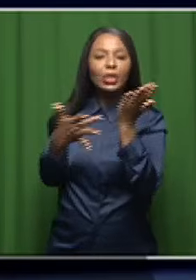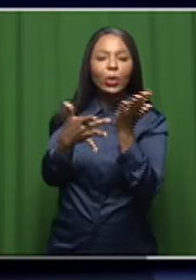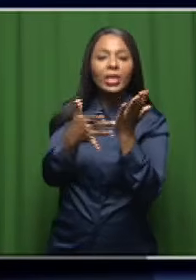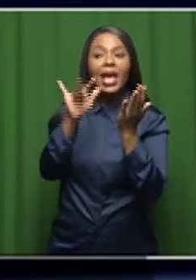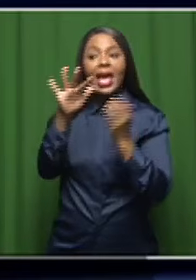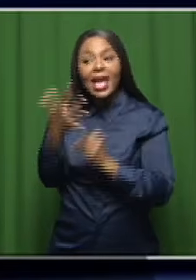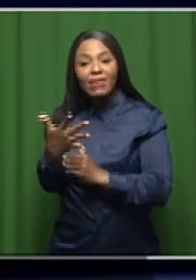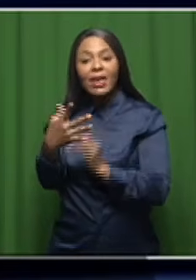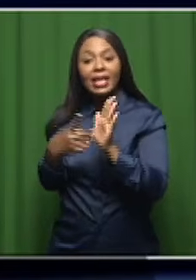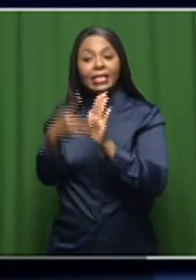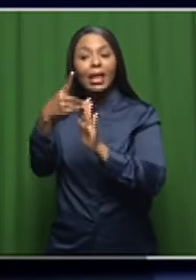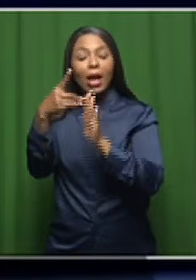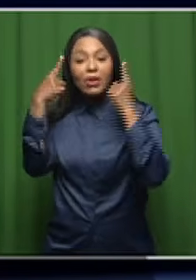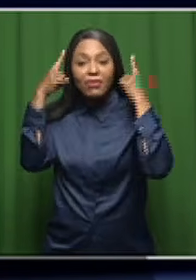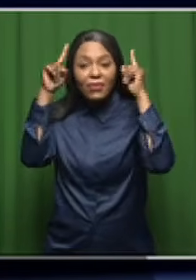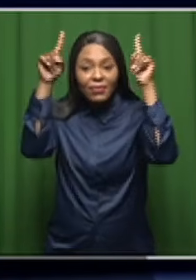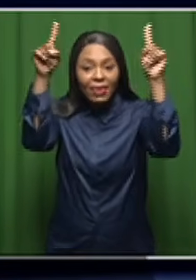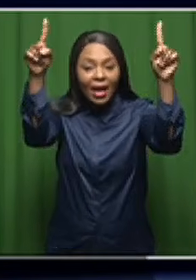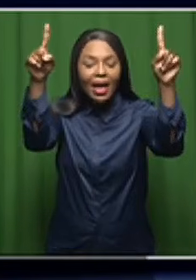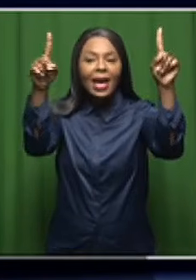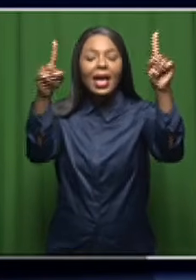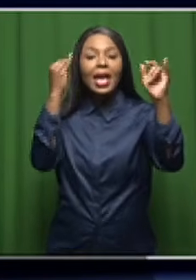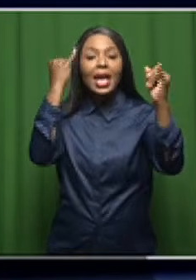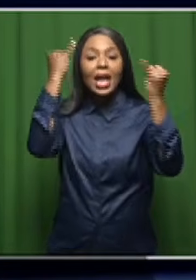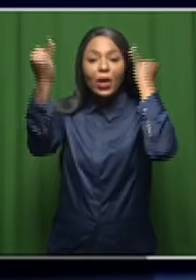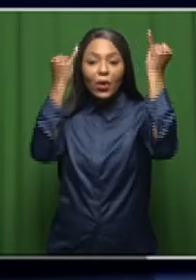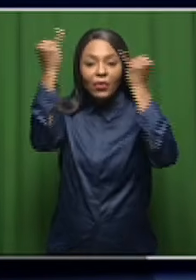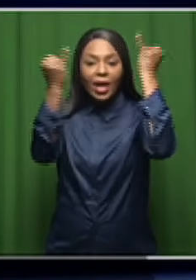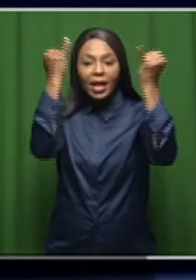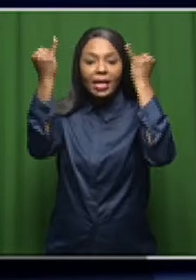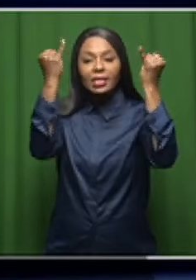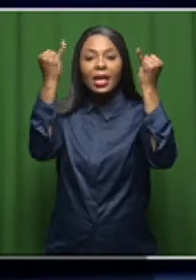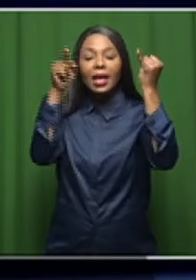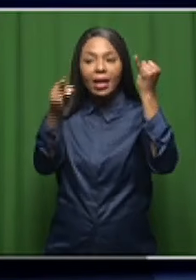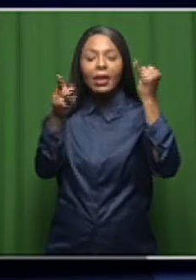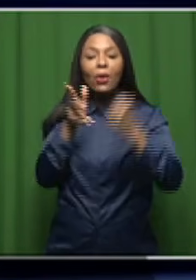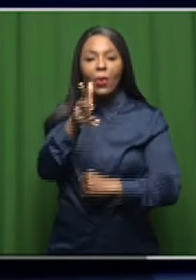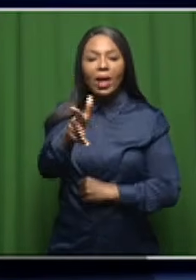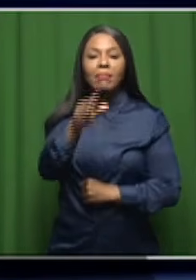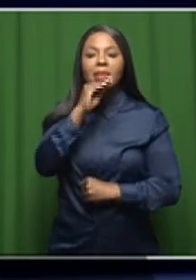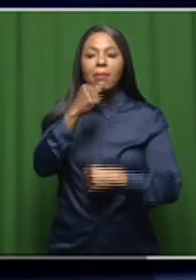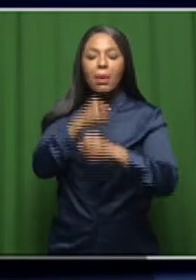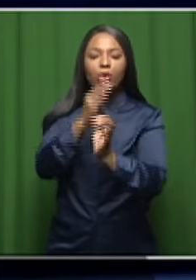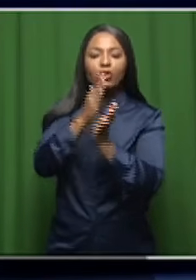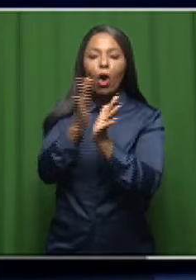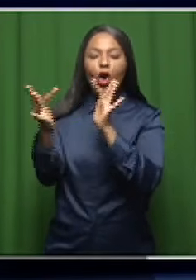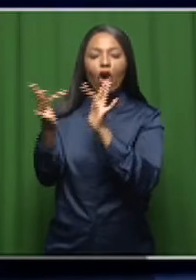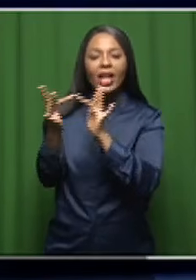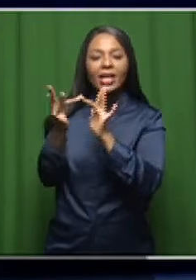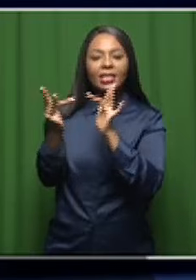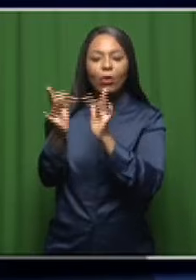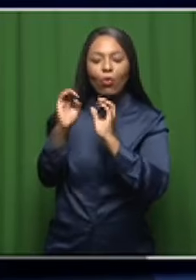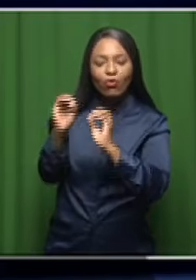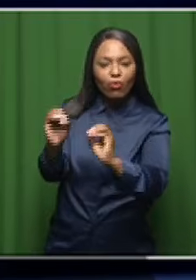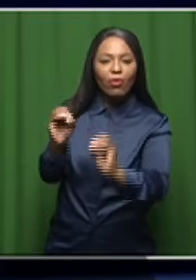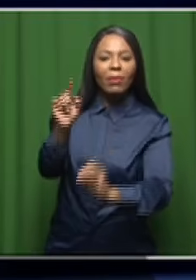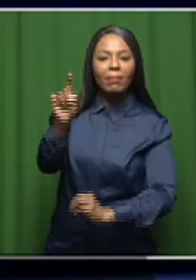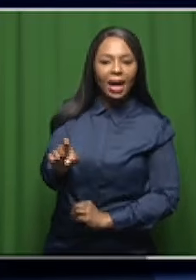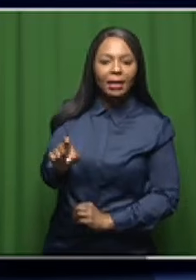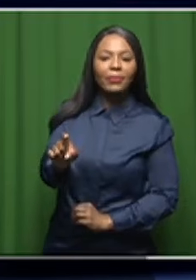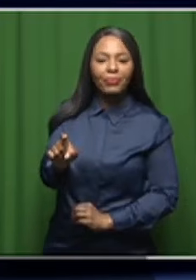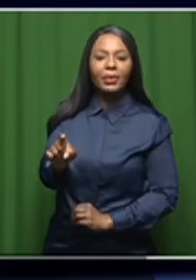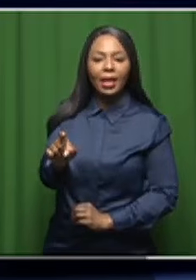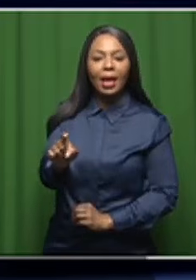on innovation, especially local innovation, we need to make sure that we are connected. So one good thing is that I think as